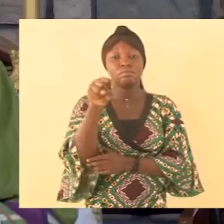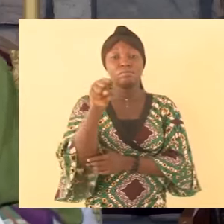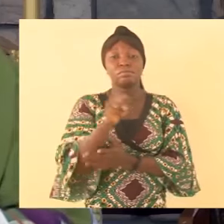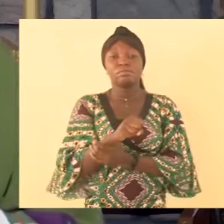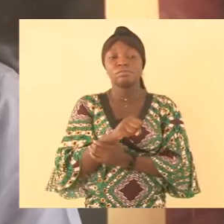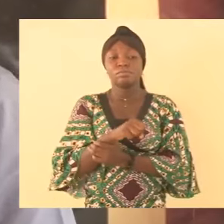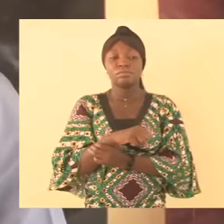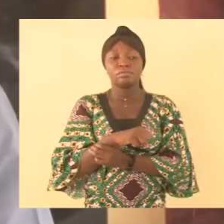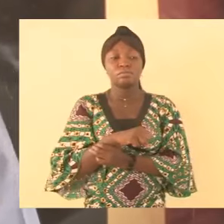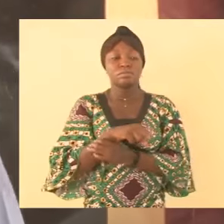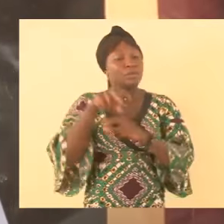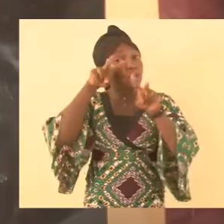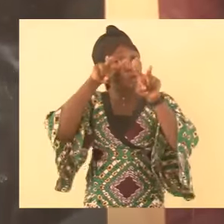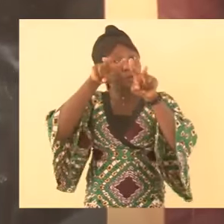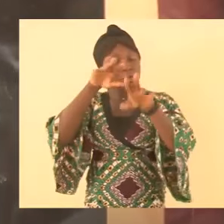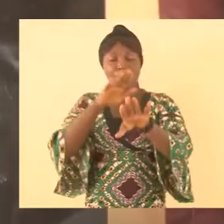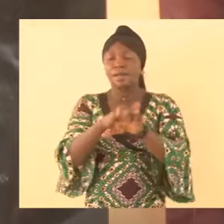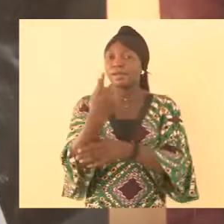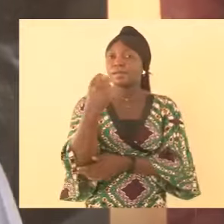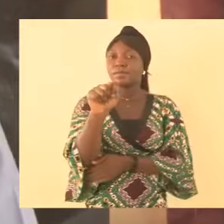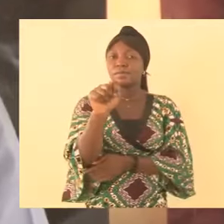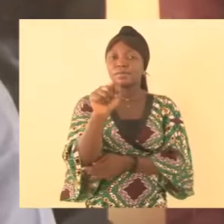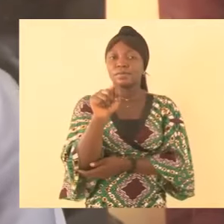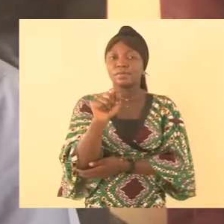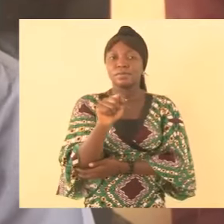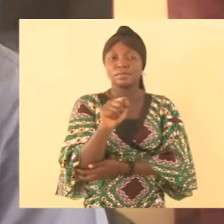Yes. Look at